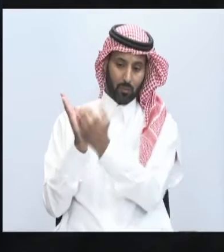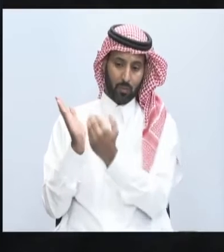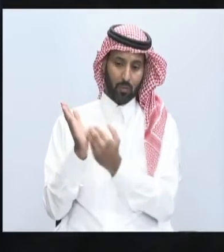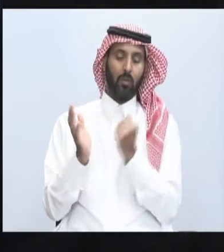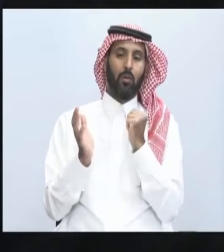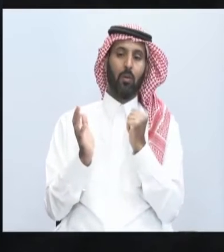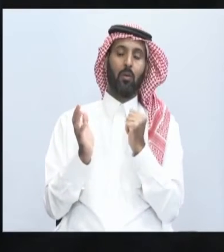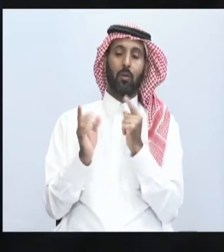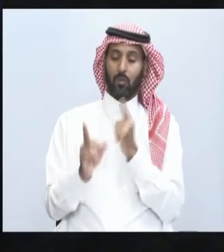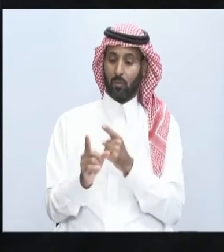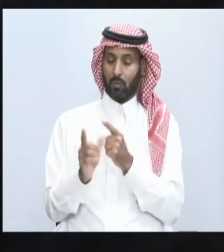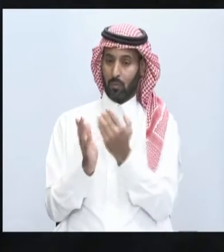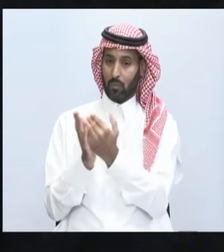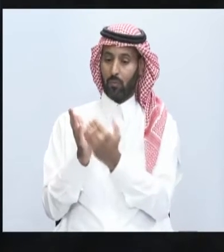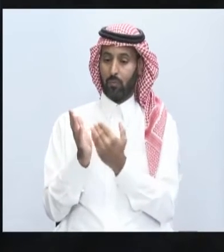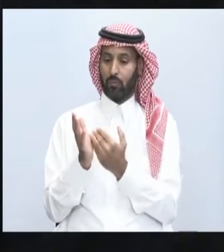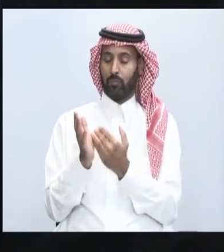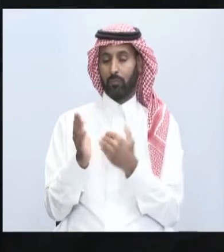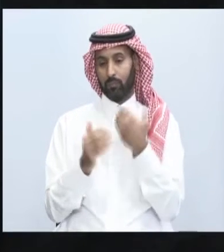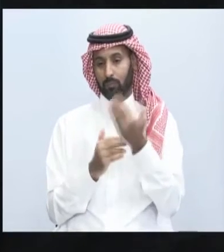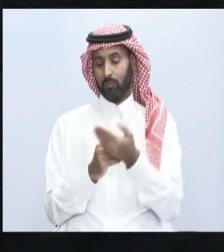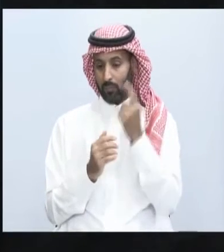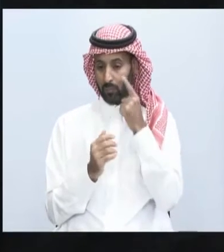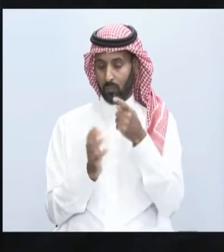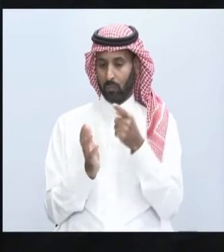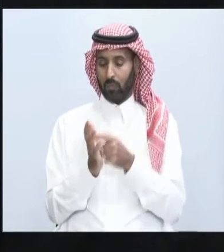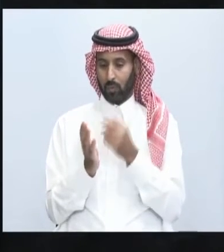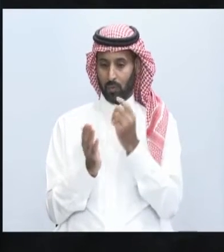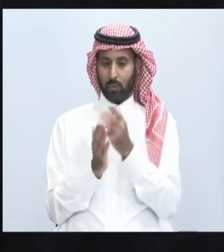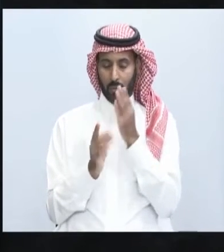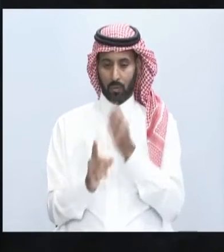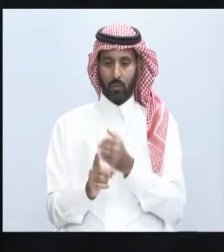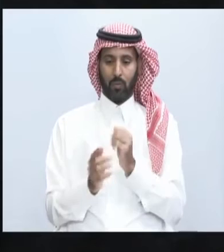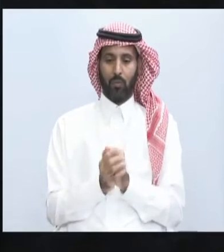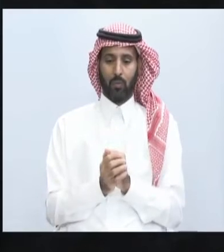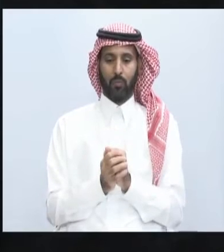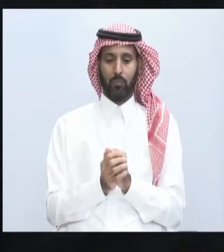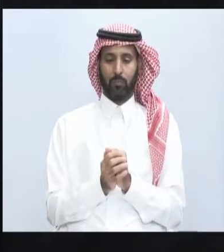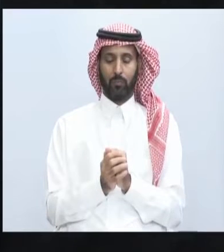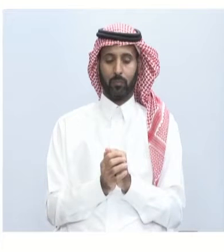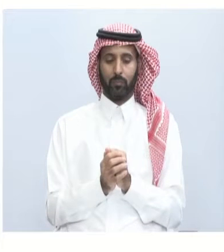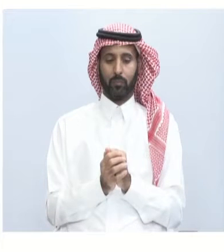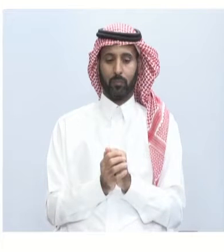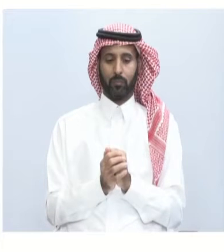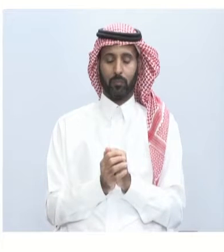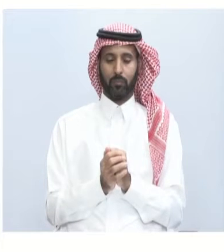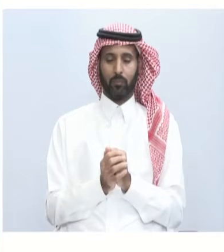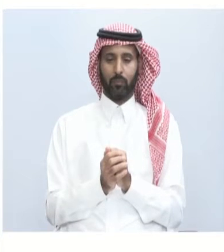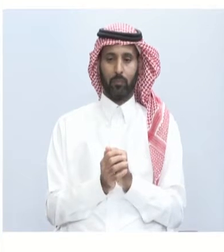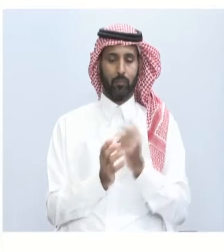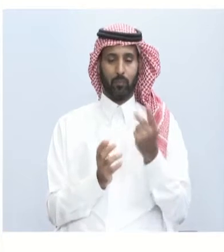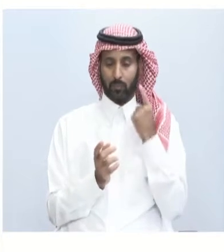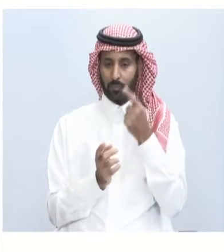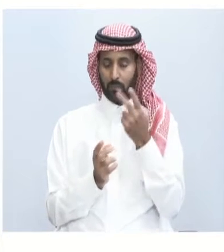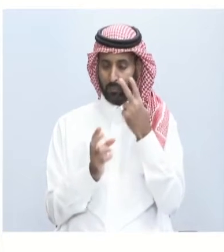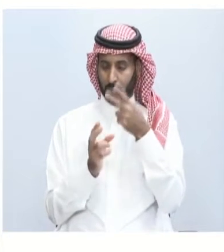the instructions or give you the instructions just for you to follow while you are on your tour. So let's have